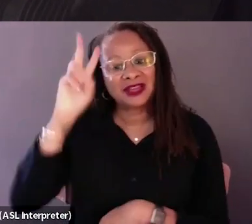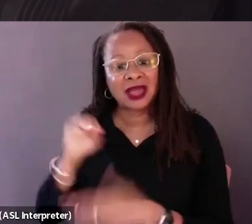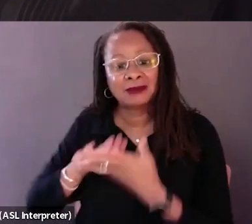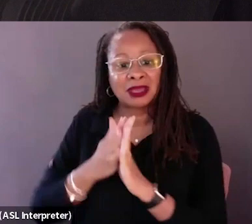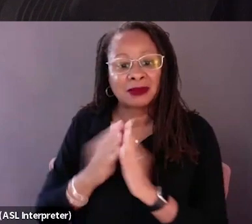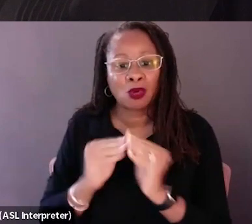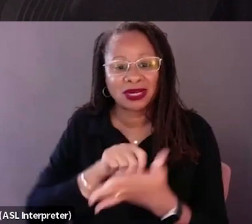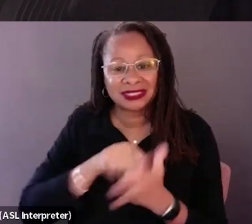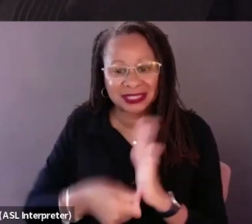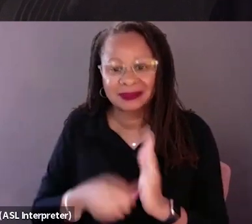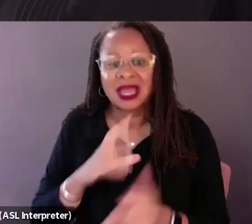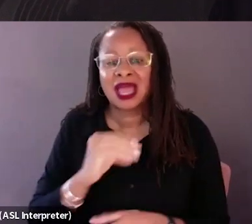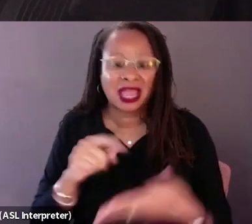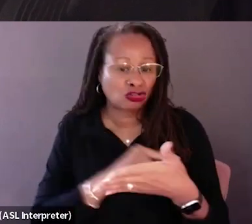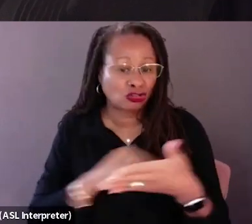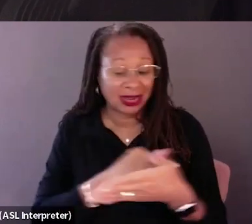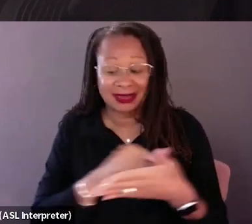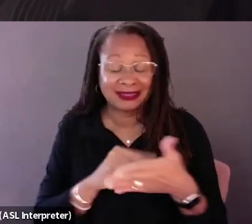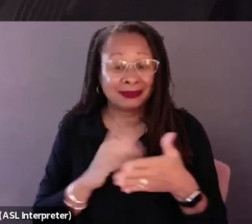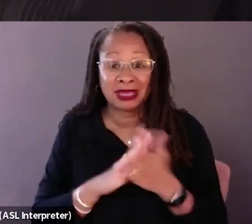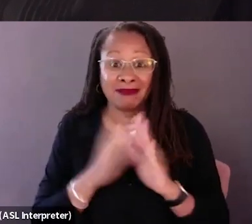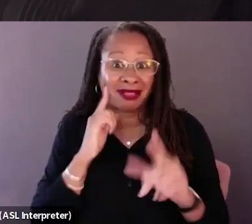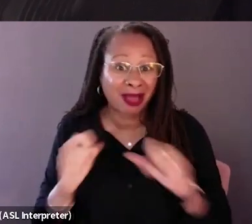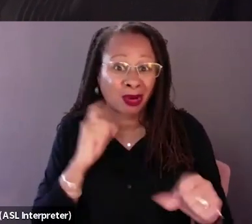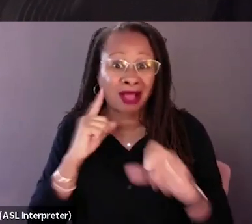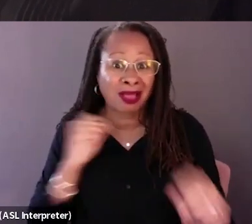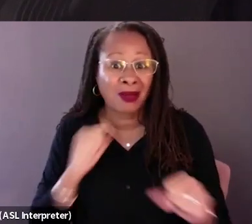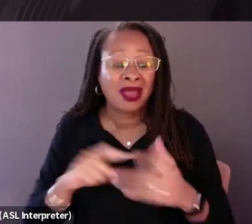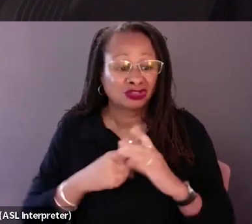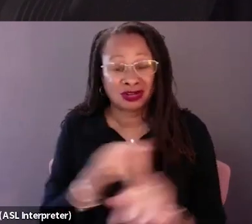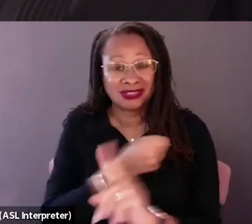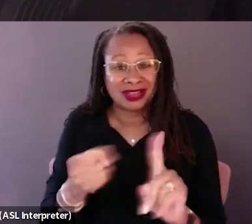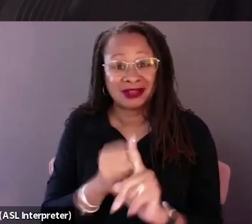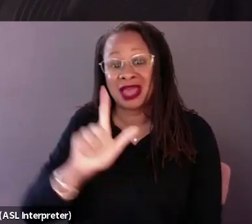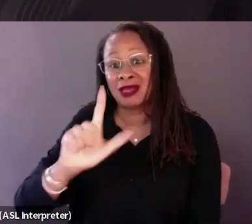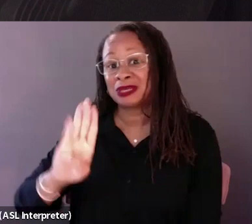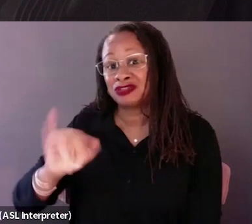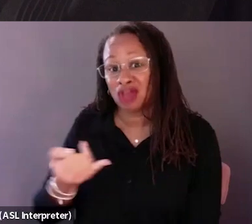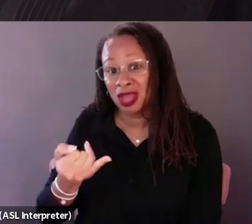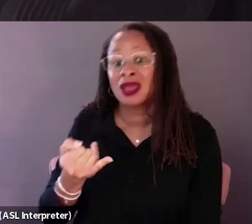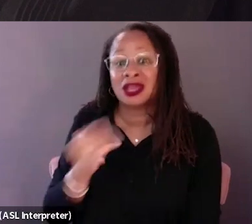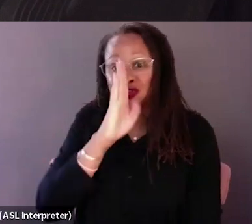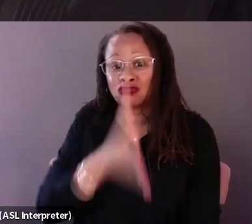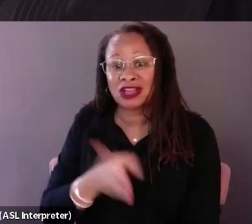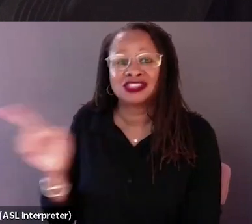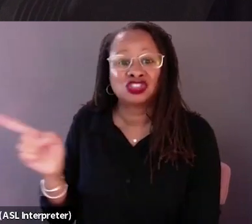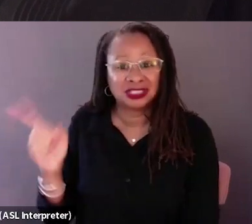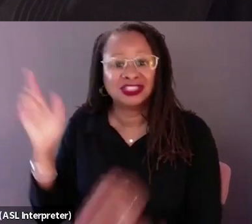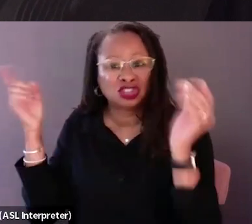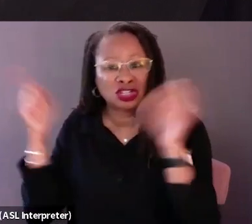the critics, you know, got louder and louder and started, you know, attacking LBJ directly, she kind of shut down a little bit and like, you